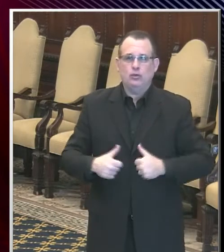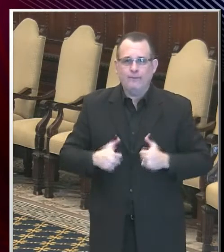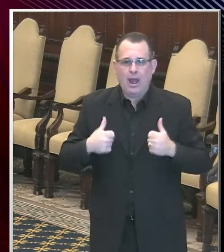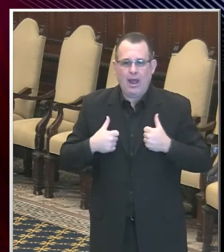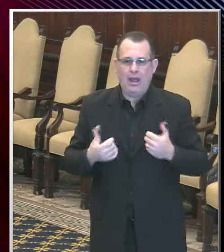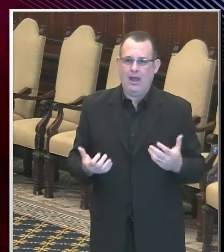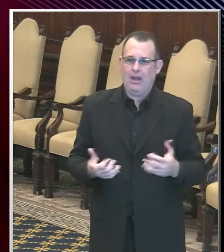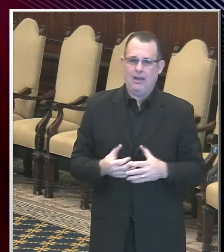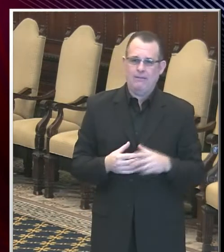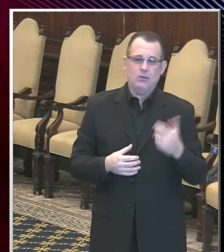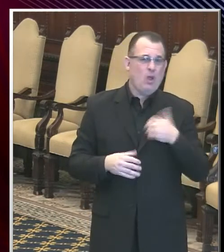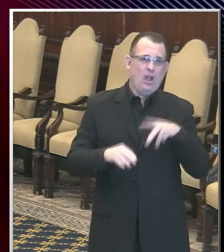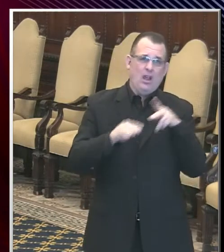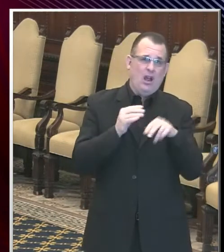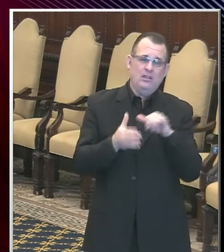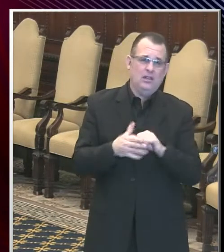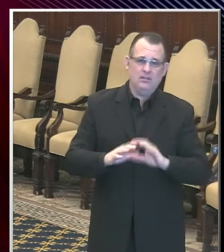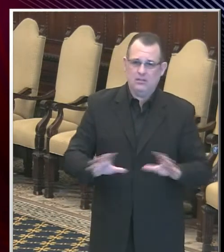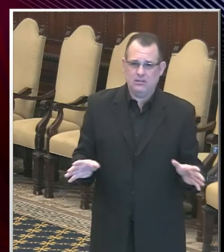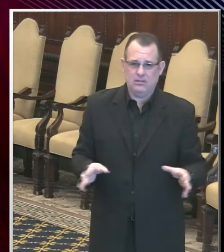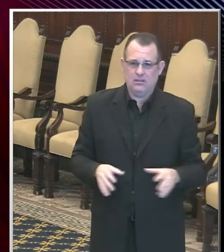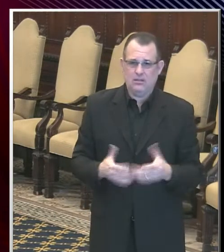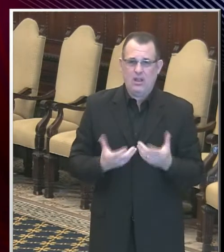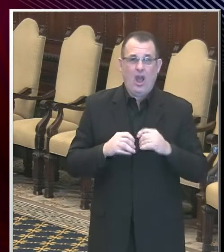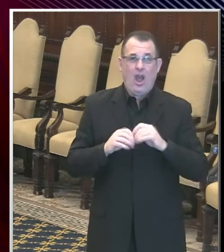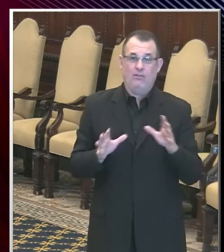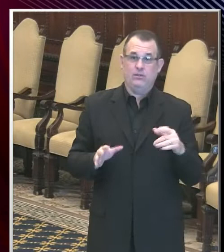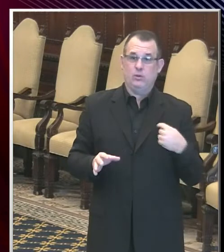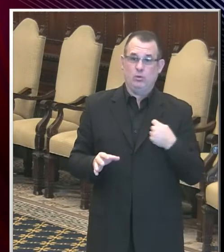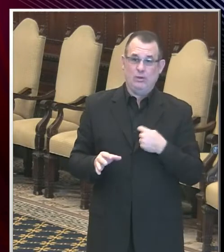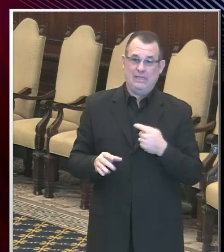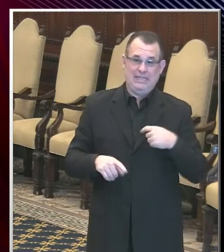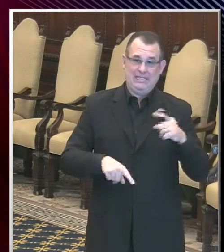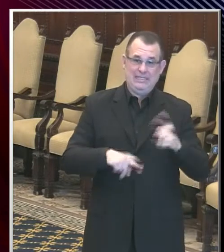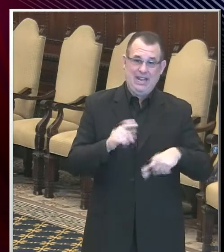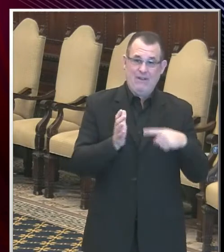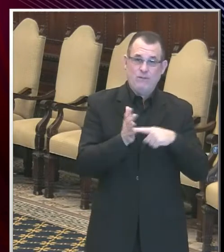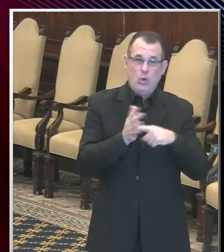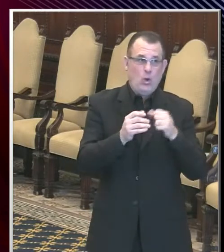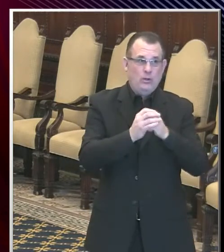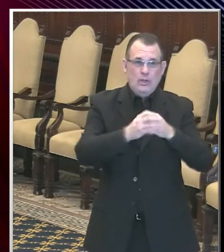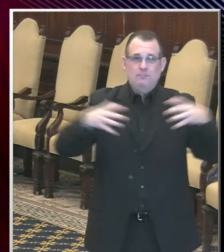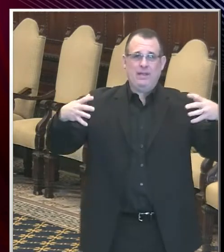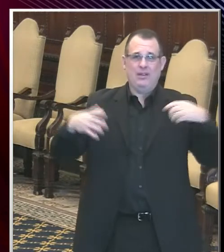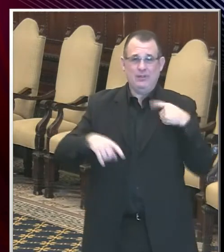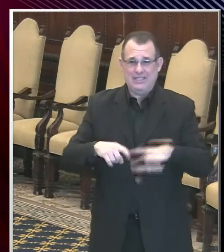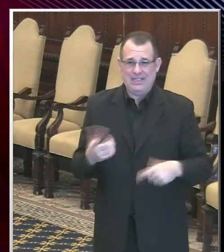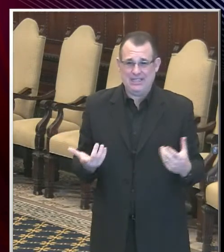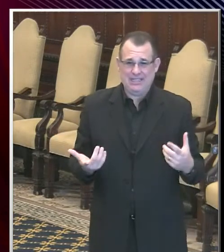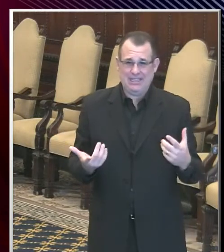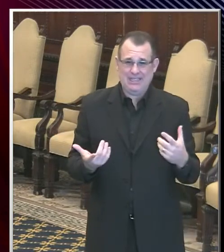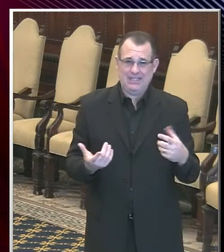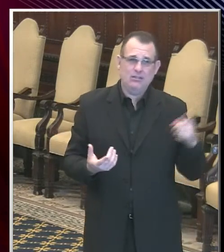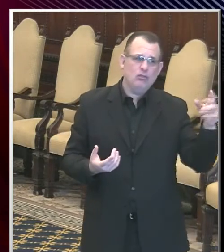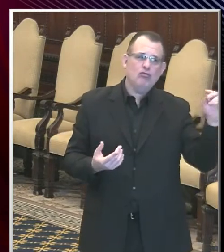didn't want to cut that. We couldn't obviously afford to expand it, but Rob could talk about the tax itself.